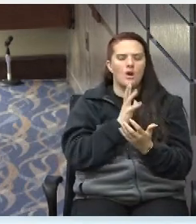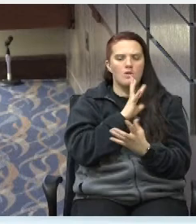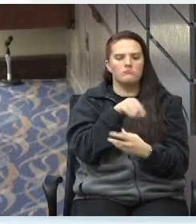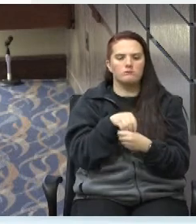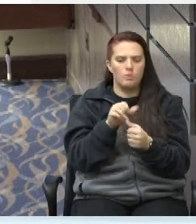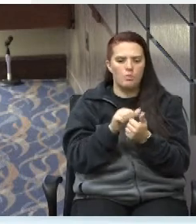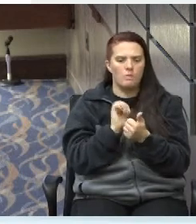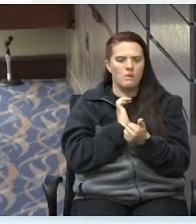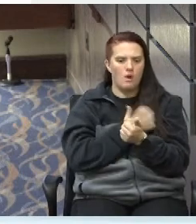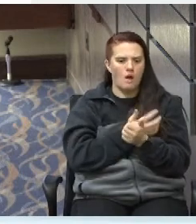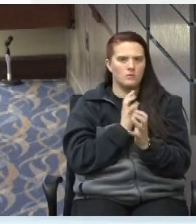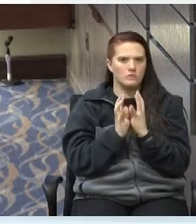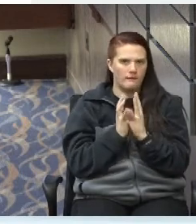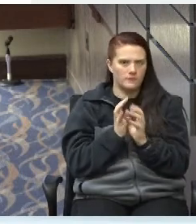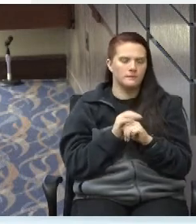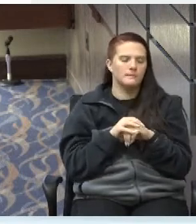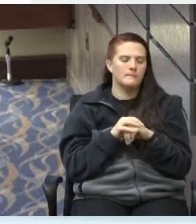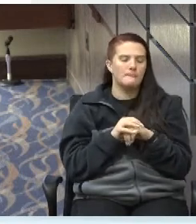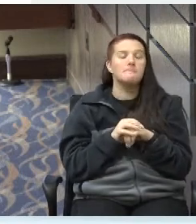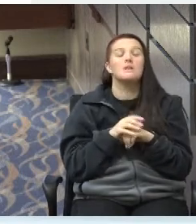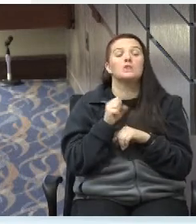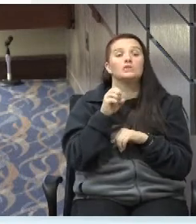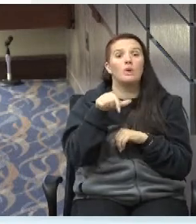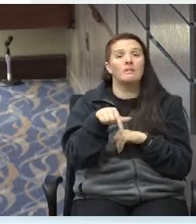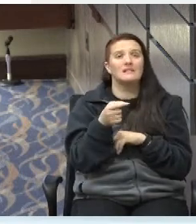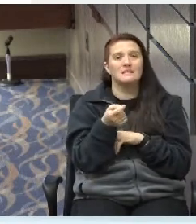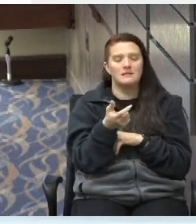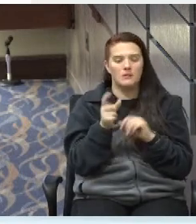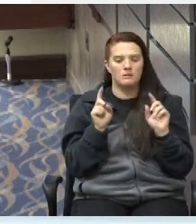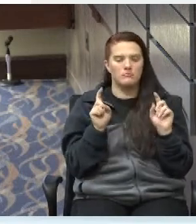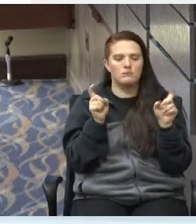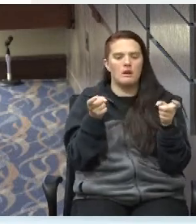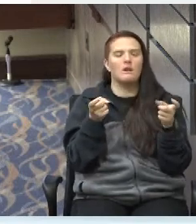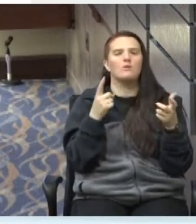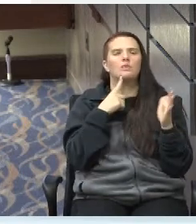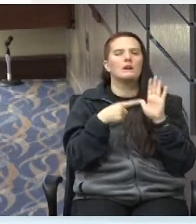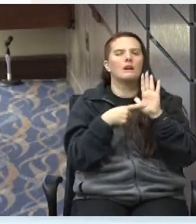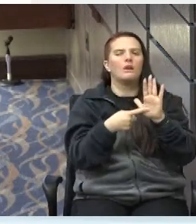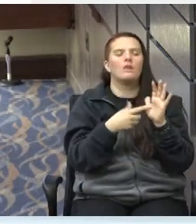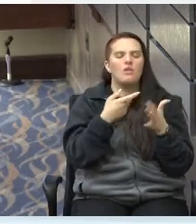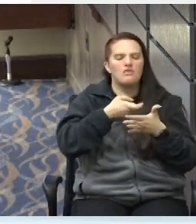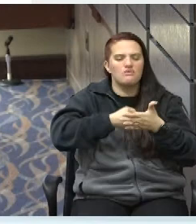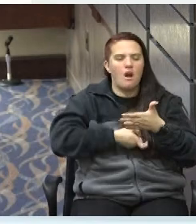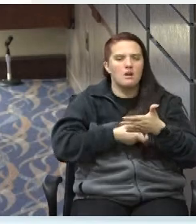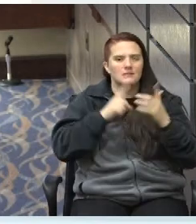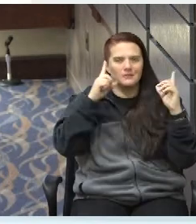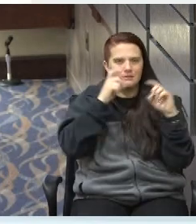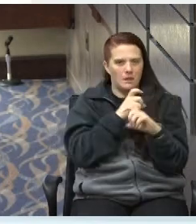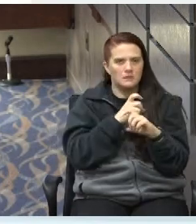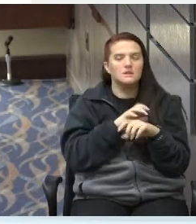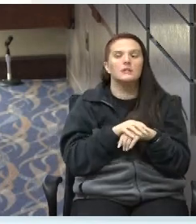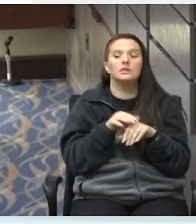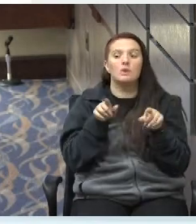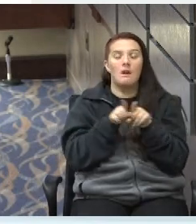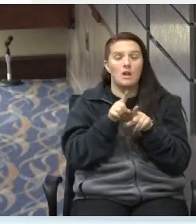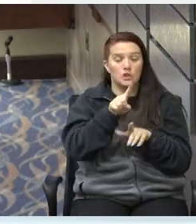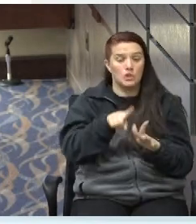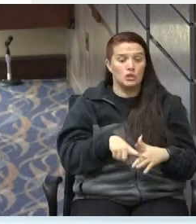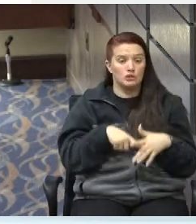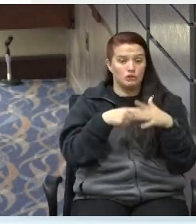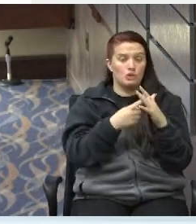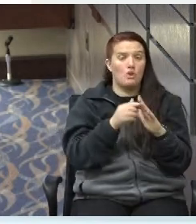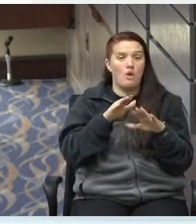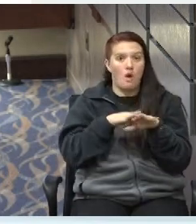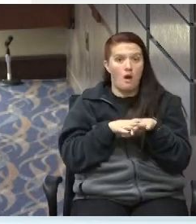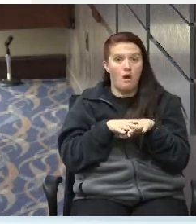study. So this little graphic indicates sort of cost and complexity. So as you start on the